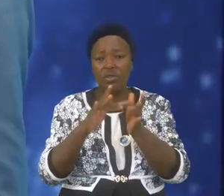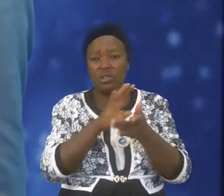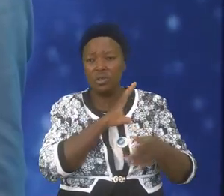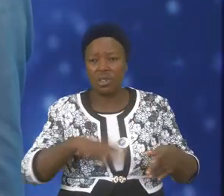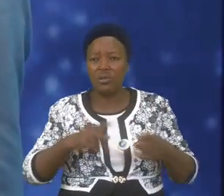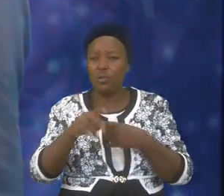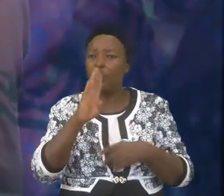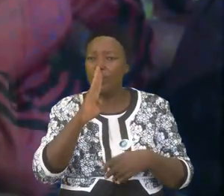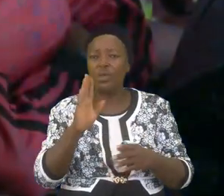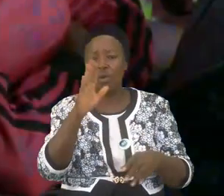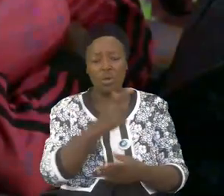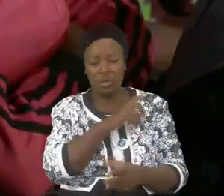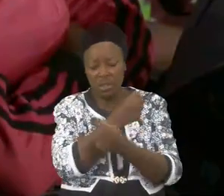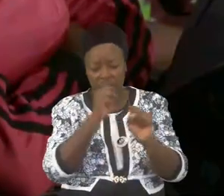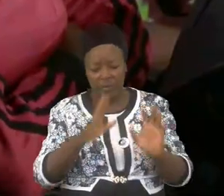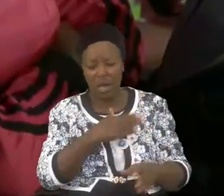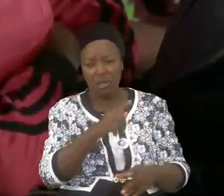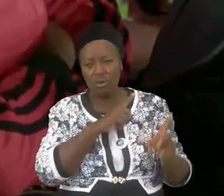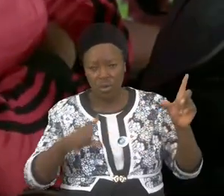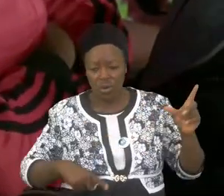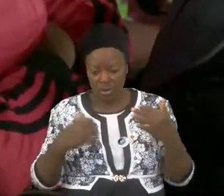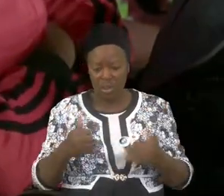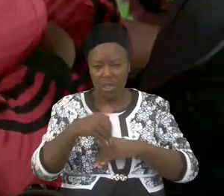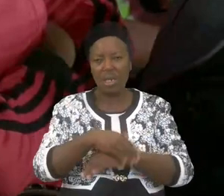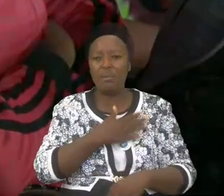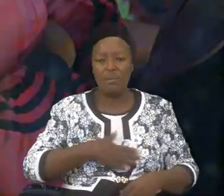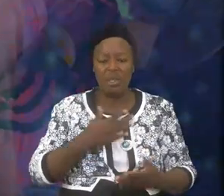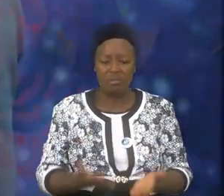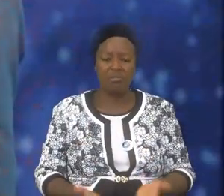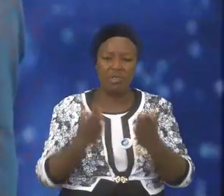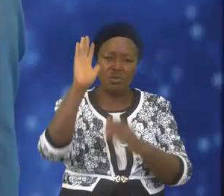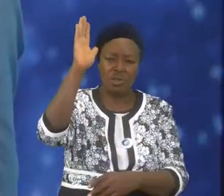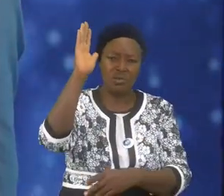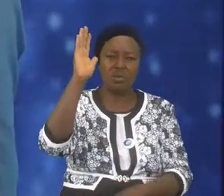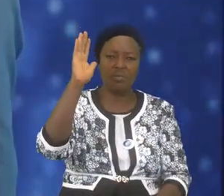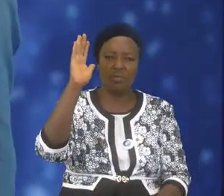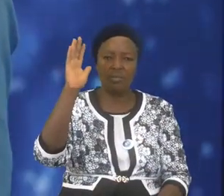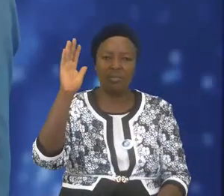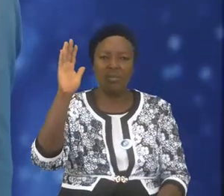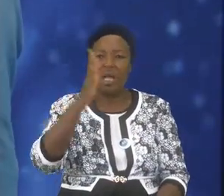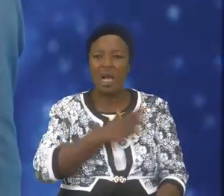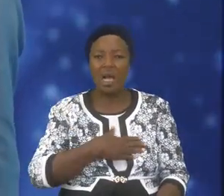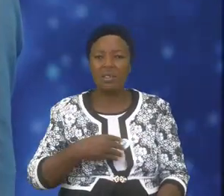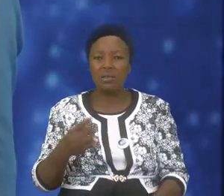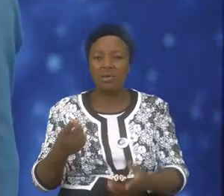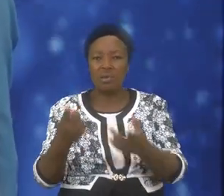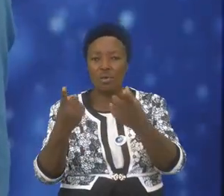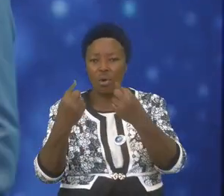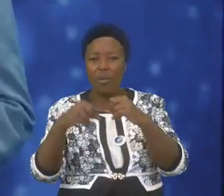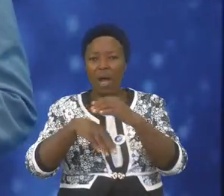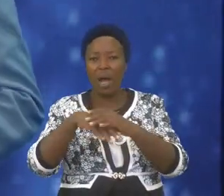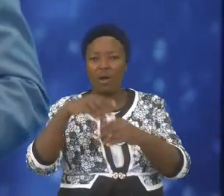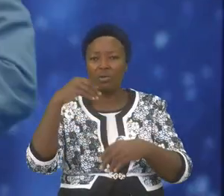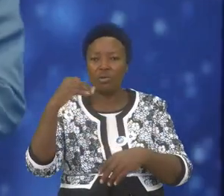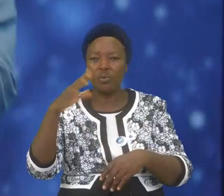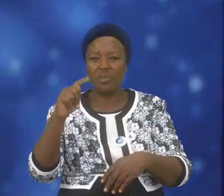hand there and come out of the authority of the kingdom of darkness. Raise up your hand. God bless you there.